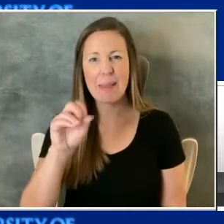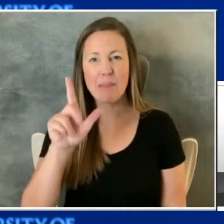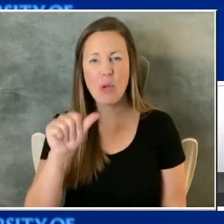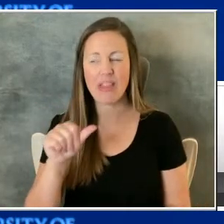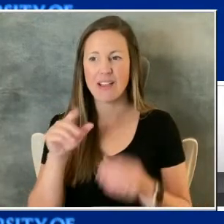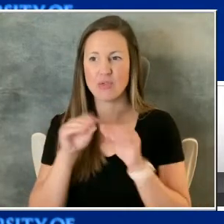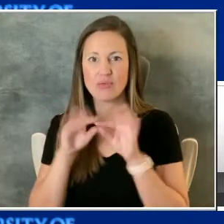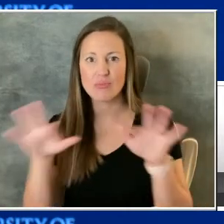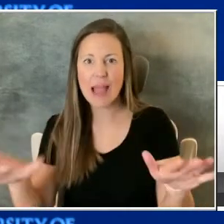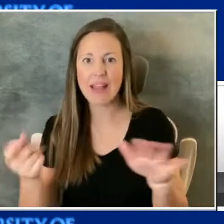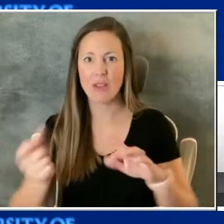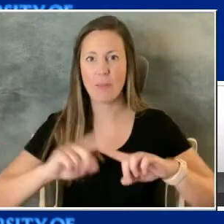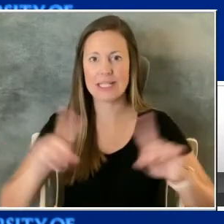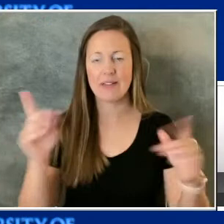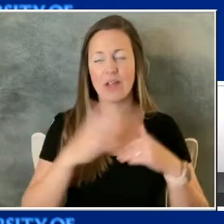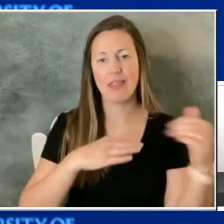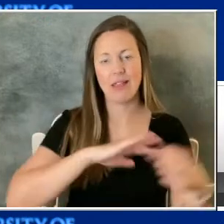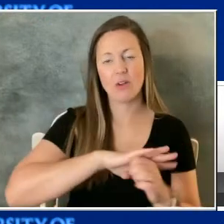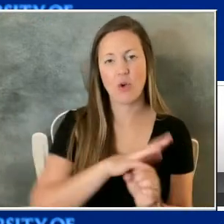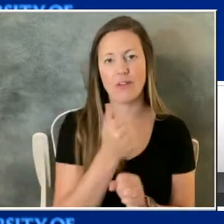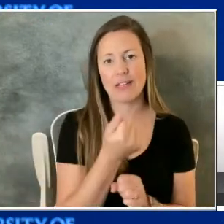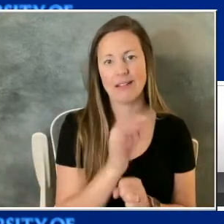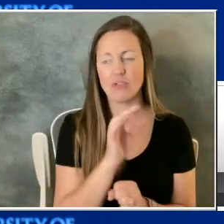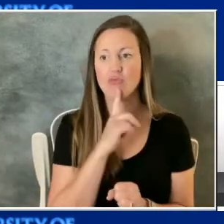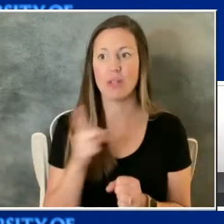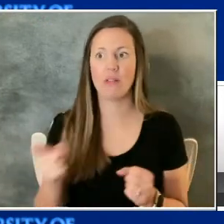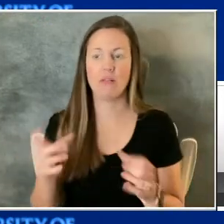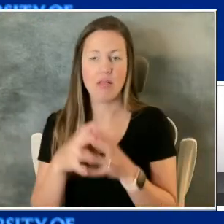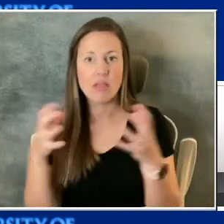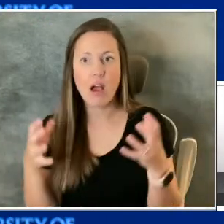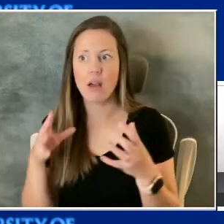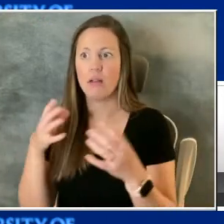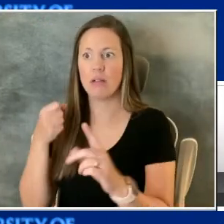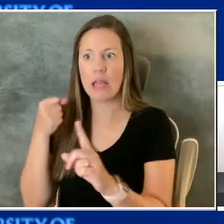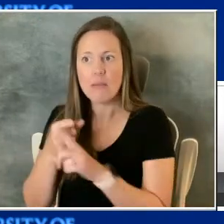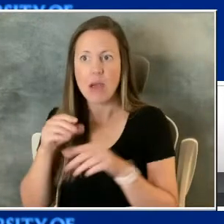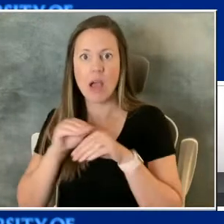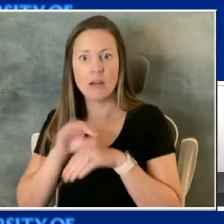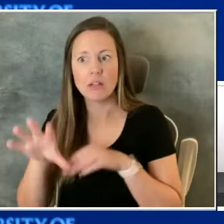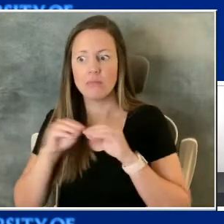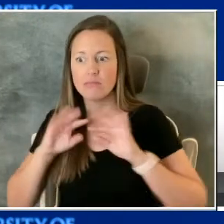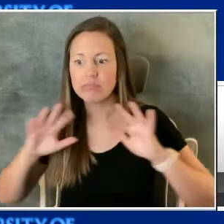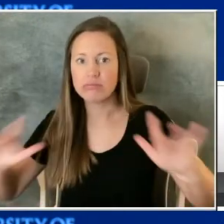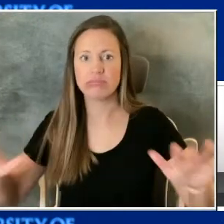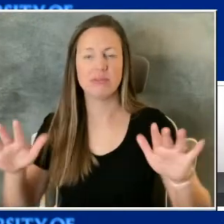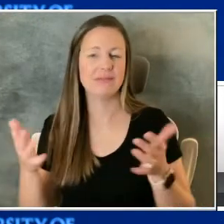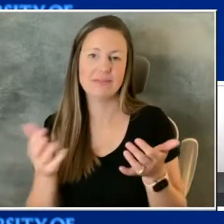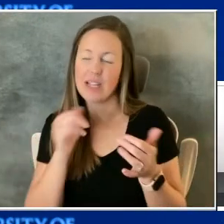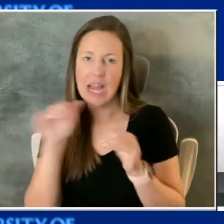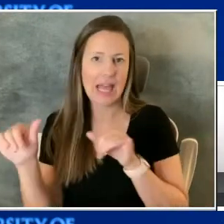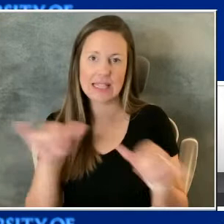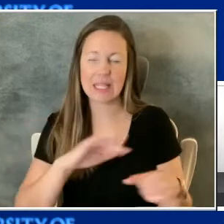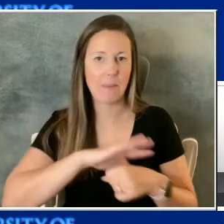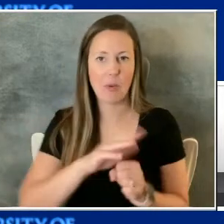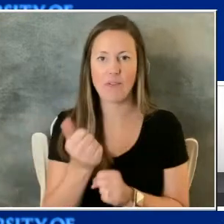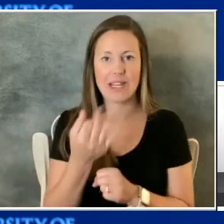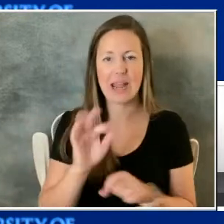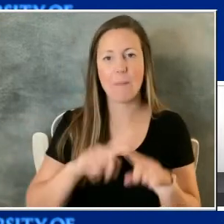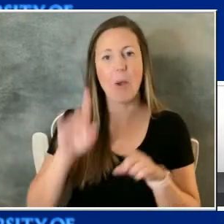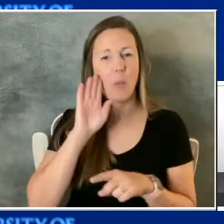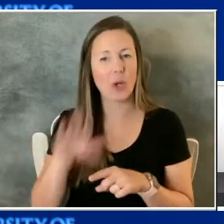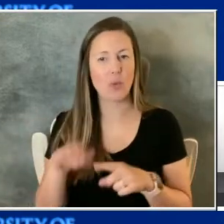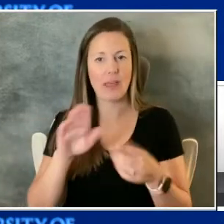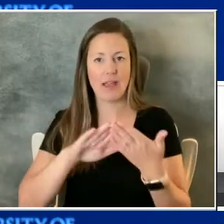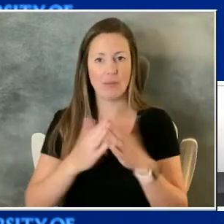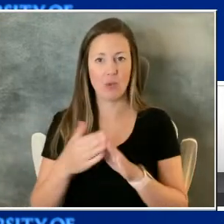a large impact such as COVID-19 did, but we know that in those communities in India where they have seen cases, they